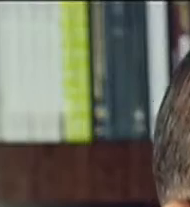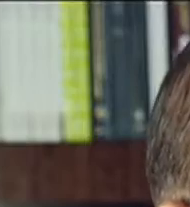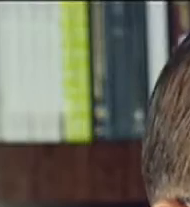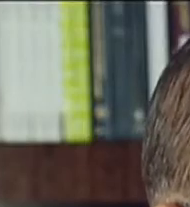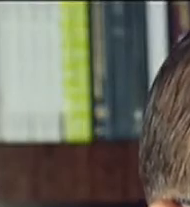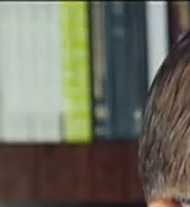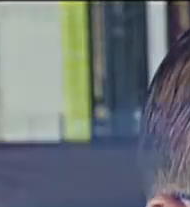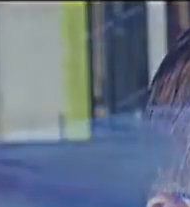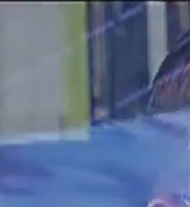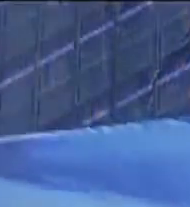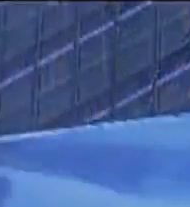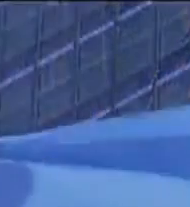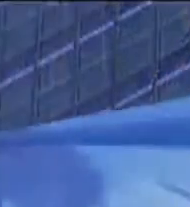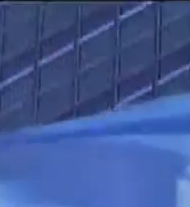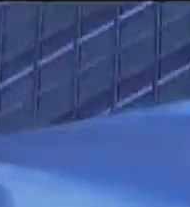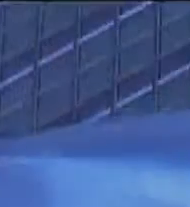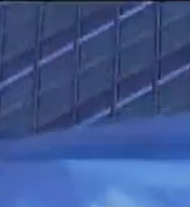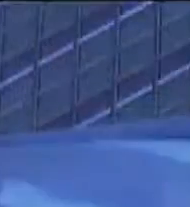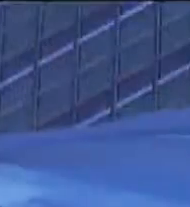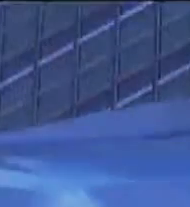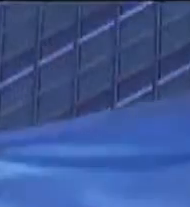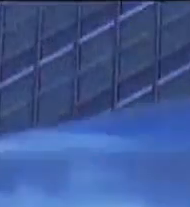the cause of peace.